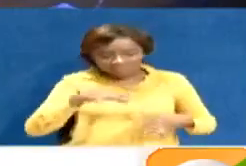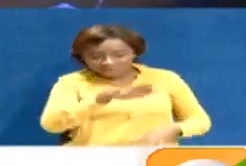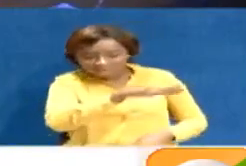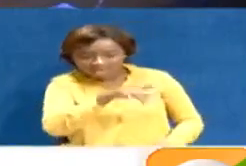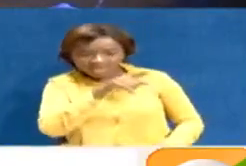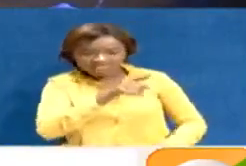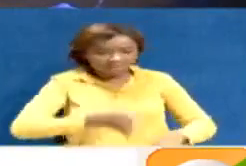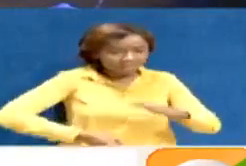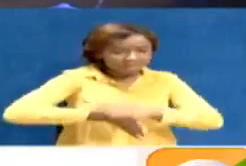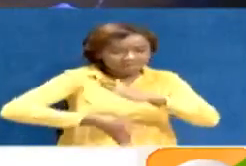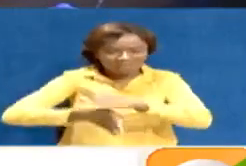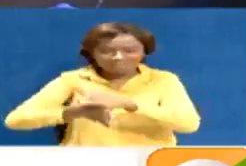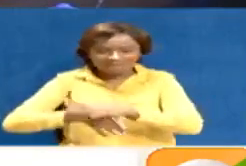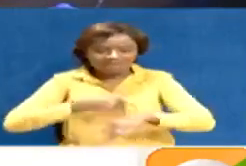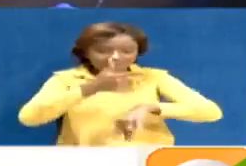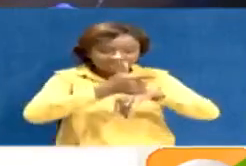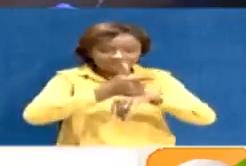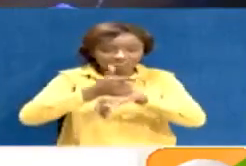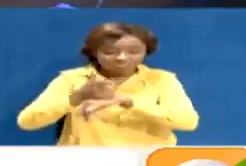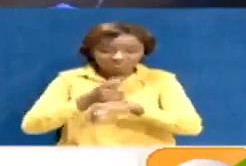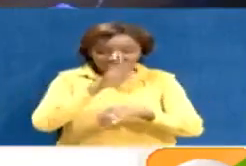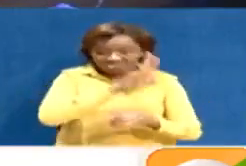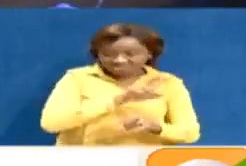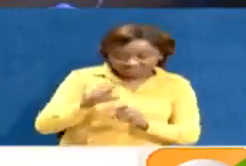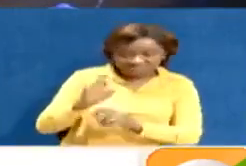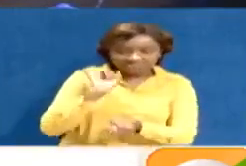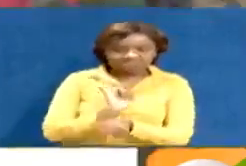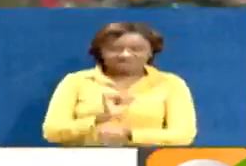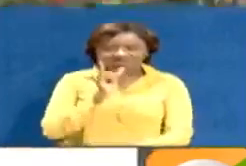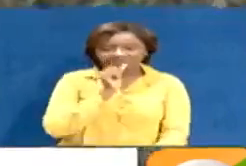of Embu County. Hassan Mugambi with the details.